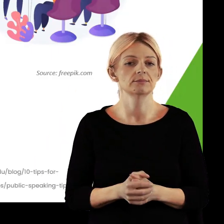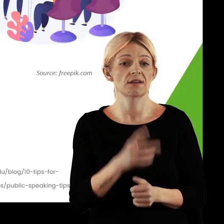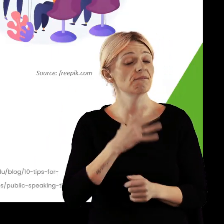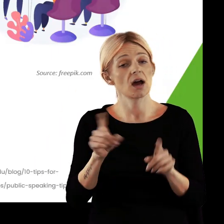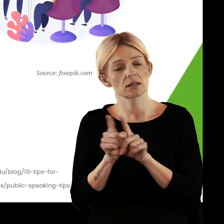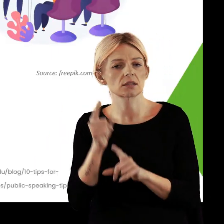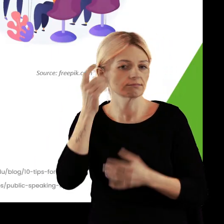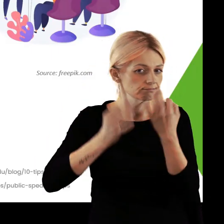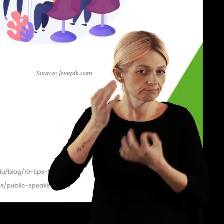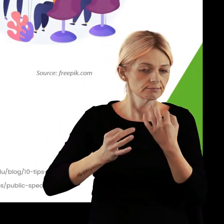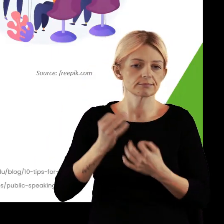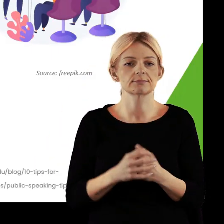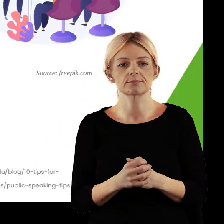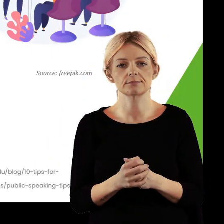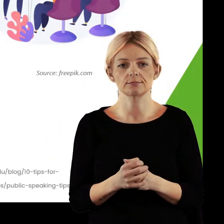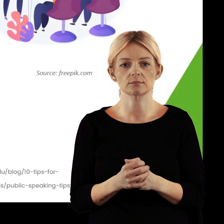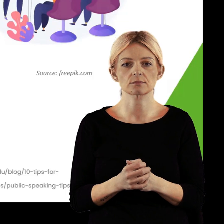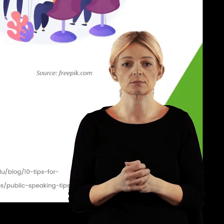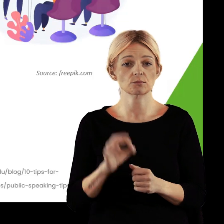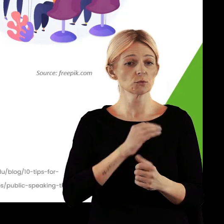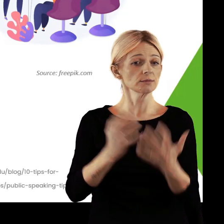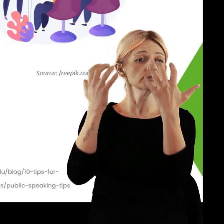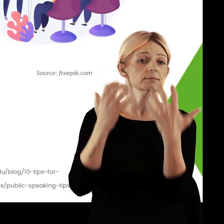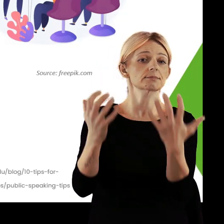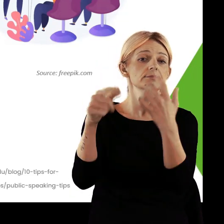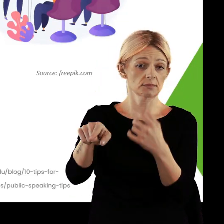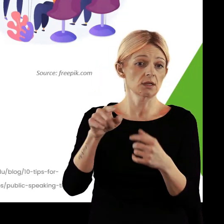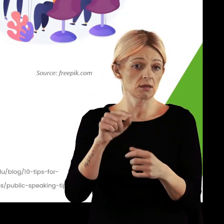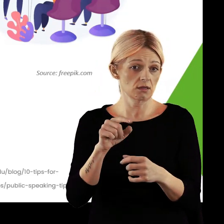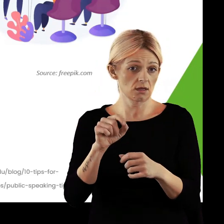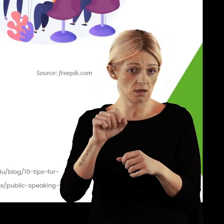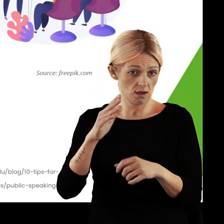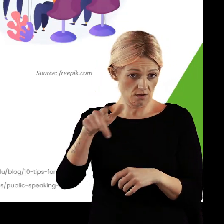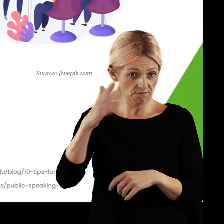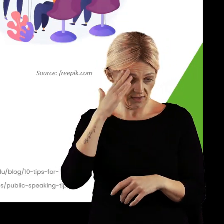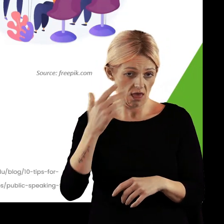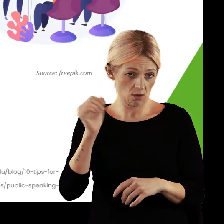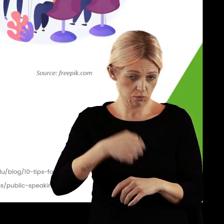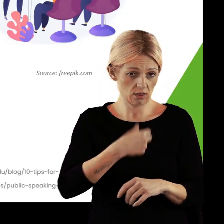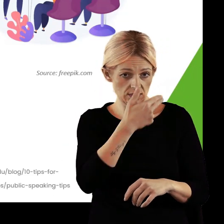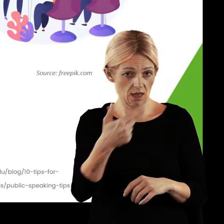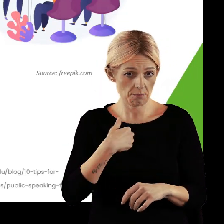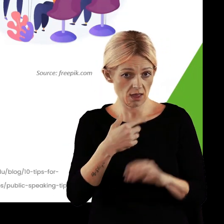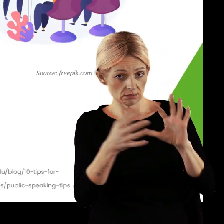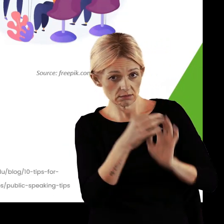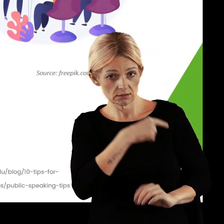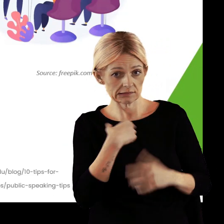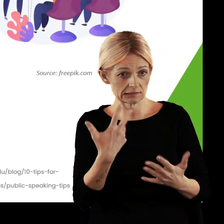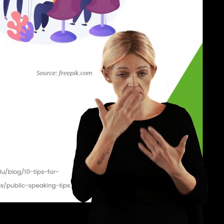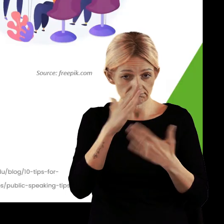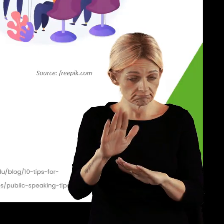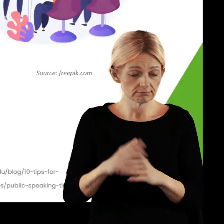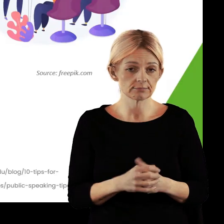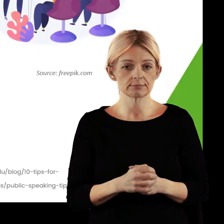ask ourselves about the purpose of the presentation. So, do we want to convince someone to something? Do we want to